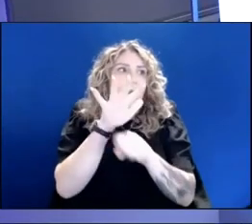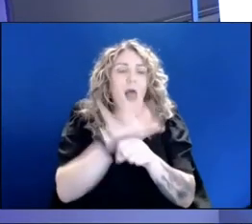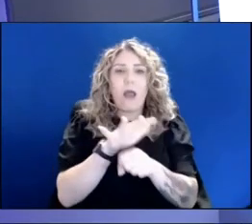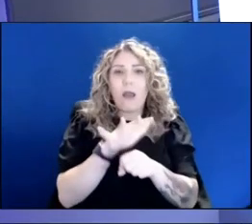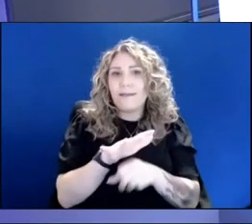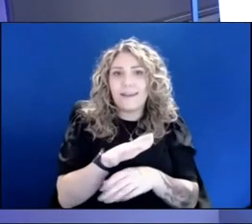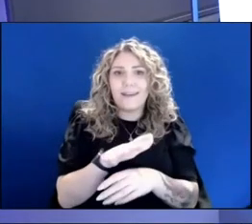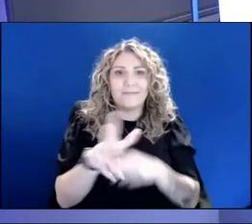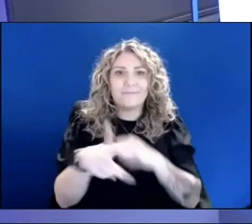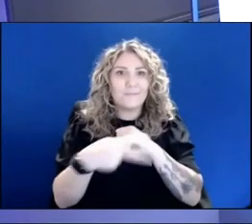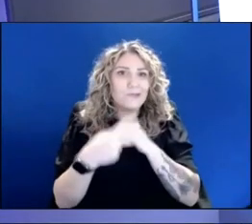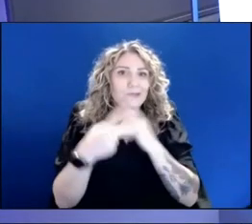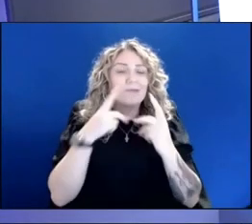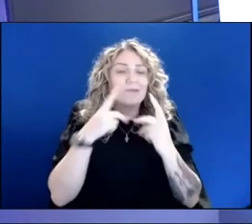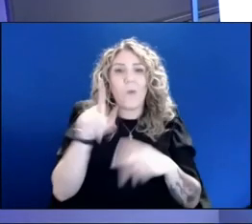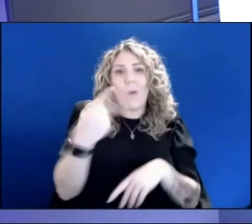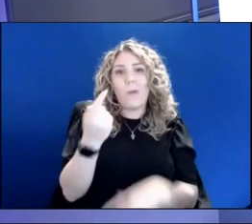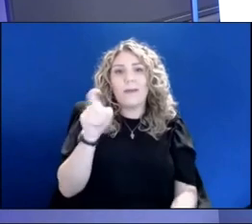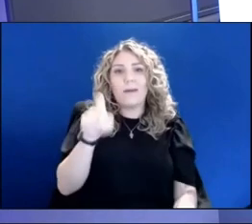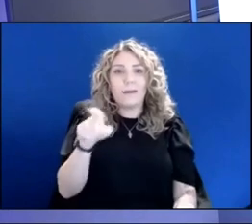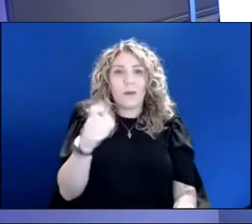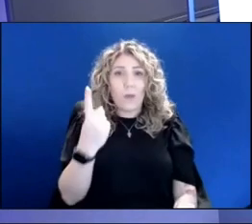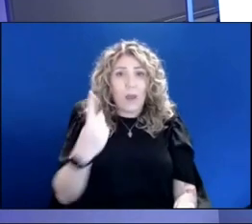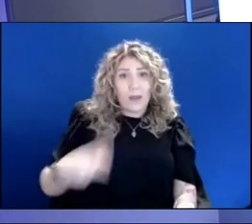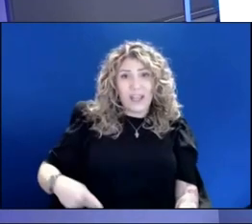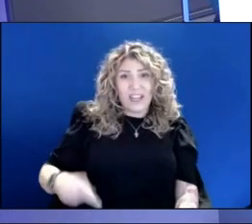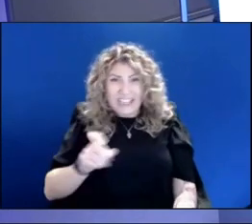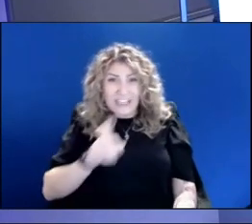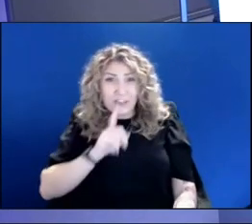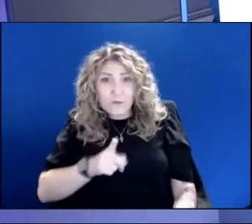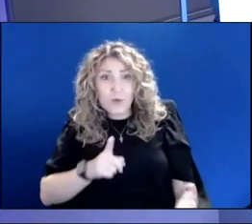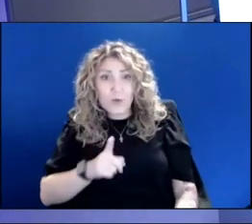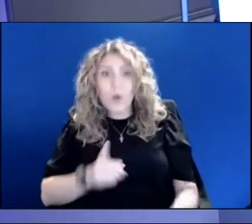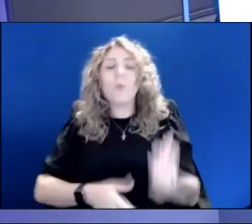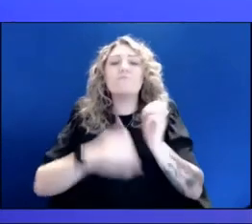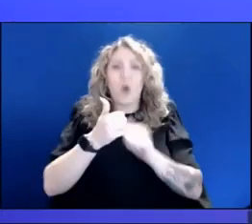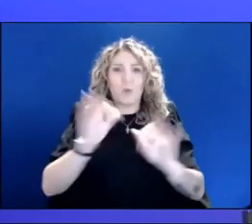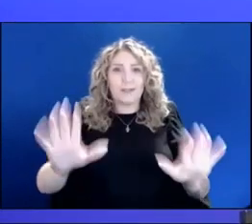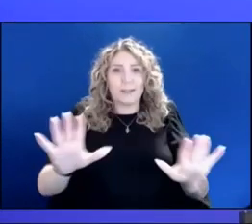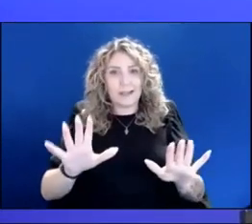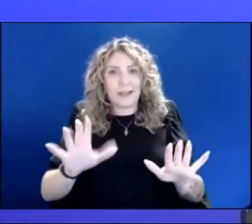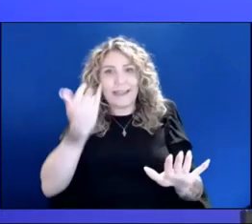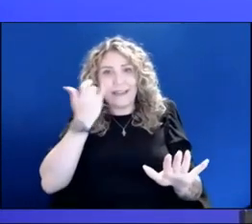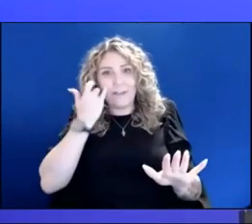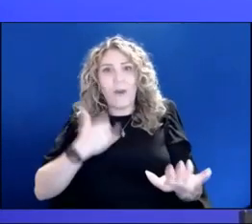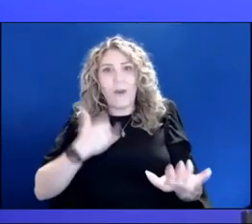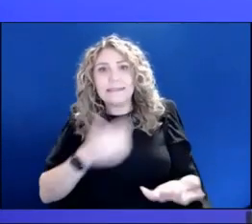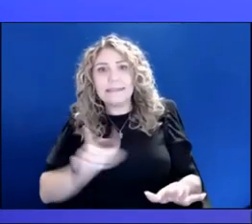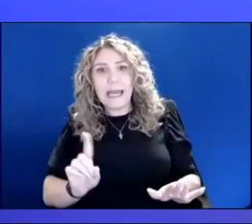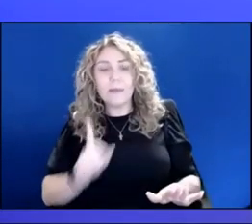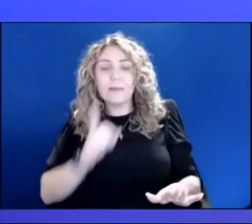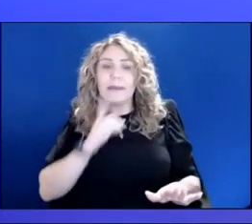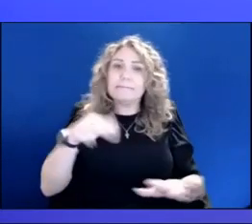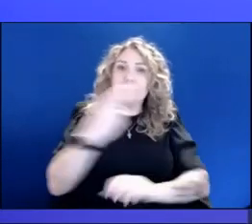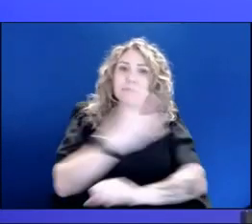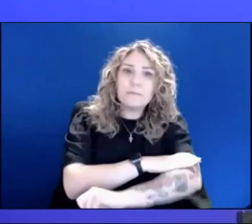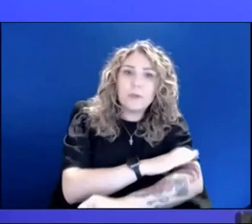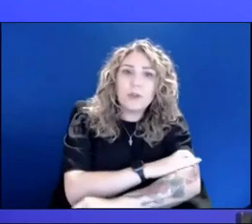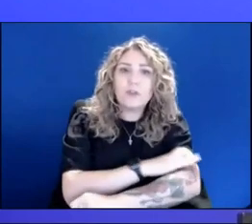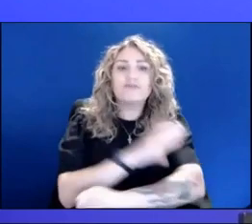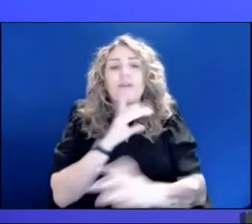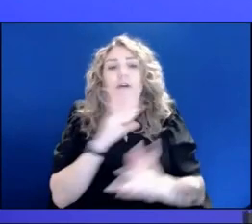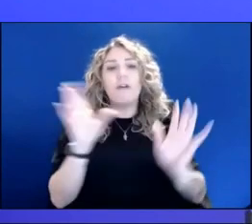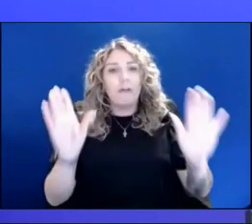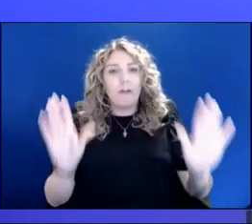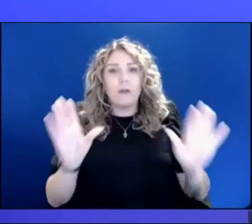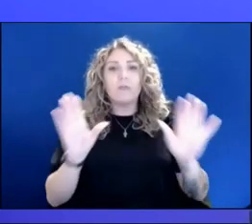really need one kidney, is that somewhat true? The majority, unless you end up needing unless you have diabetes, hypertension, right, other problems. Unfortunately, you've seen the